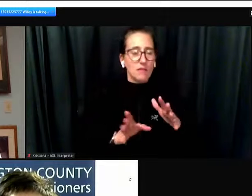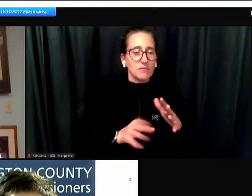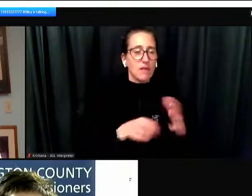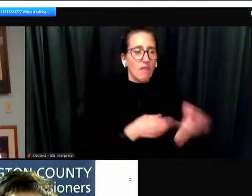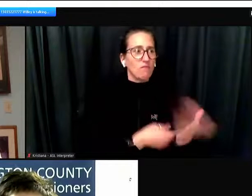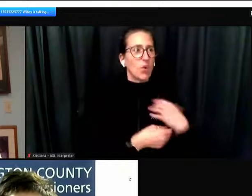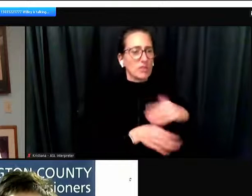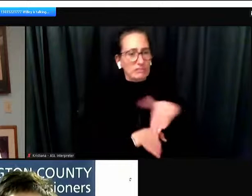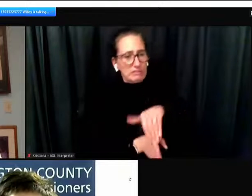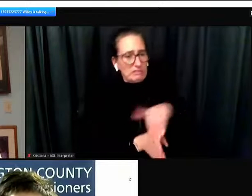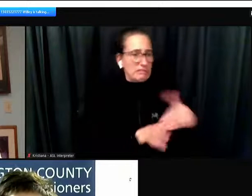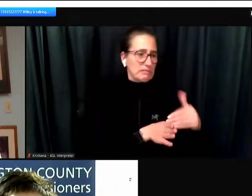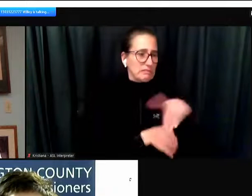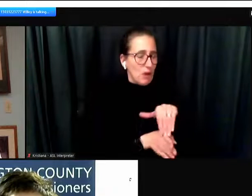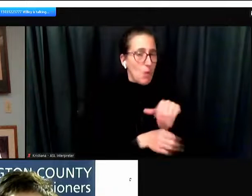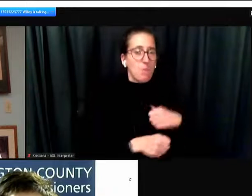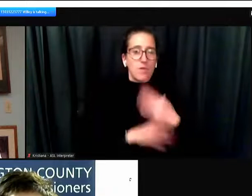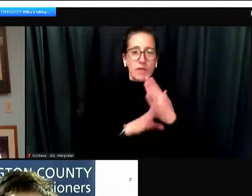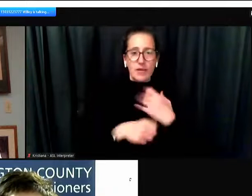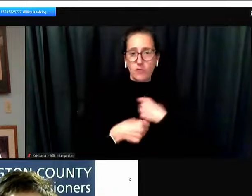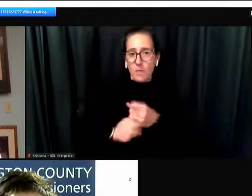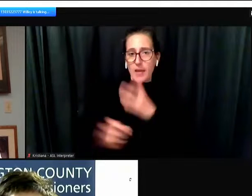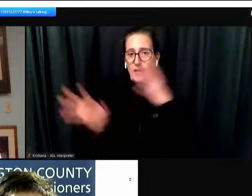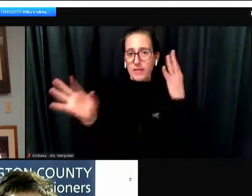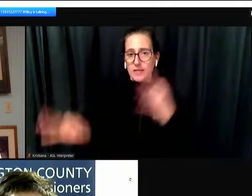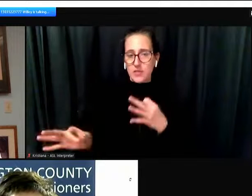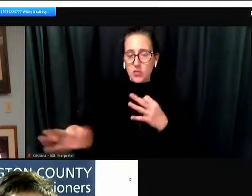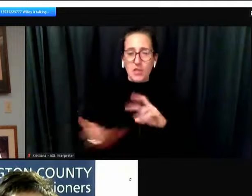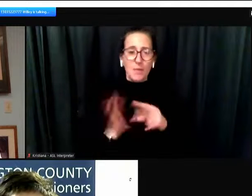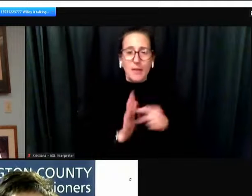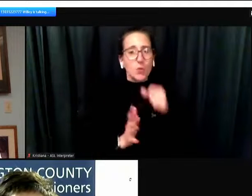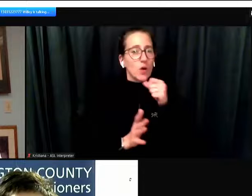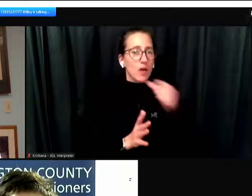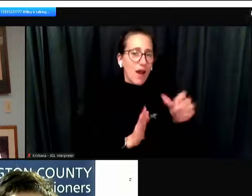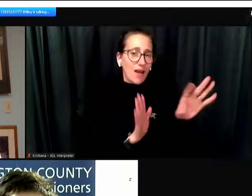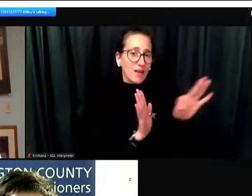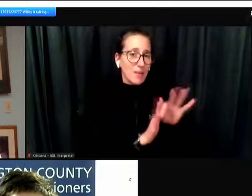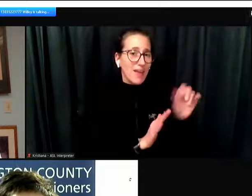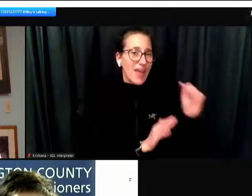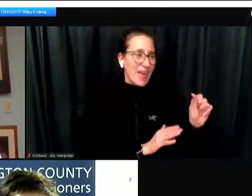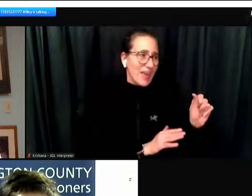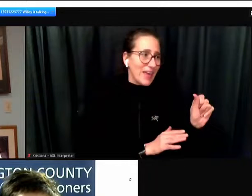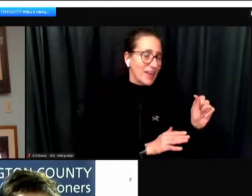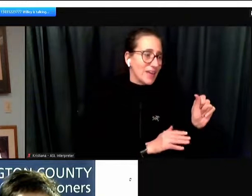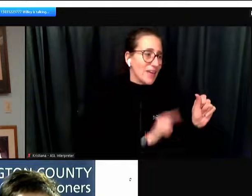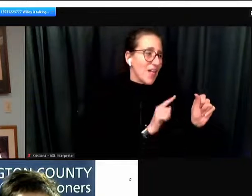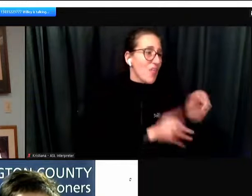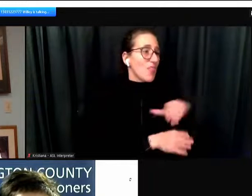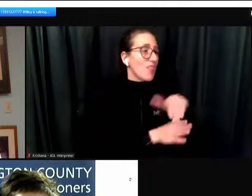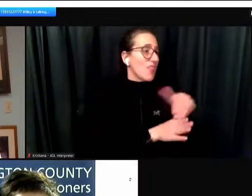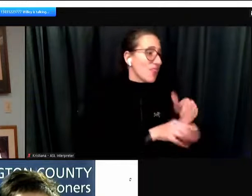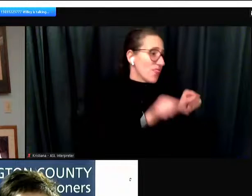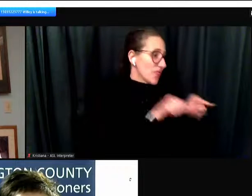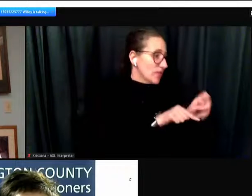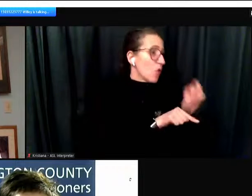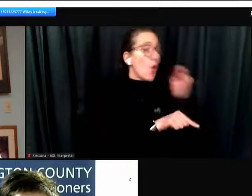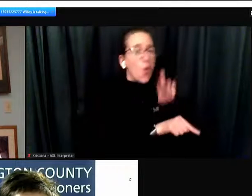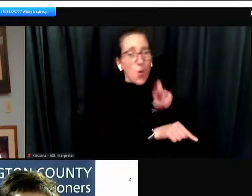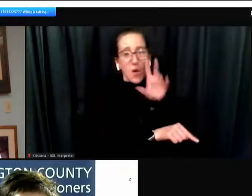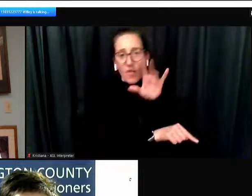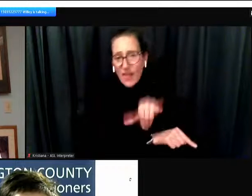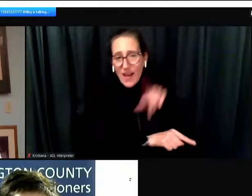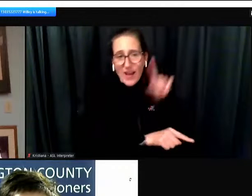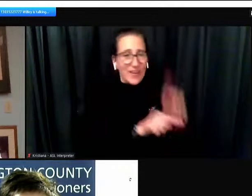making choices of A or B. We are going to find a way to blend and to make our budget work and to